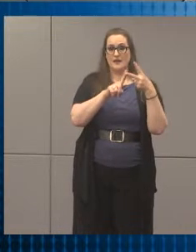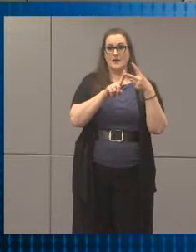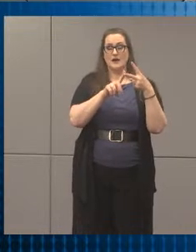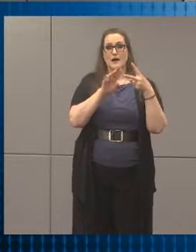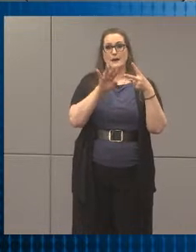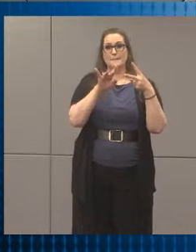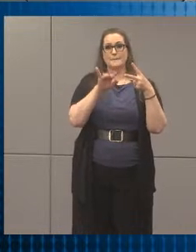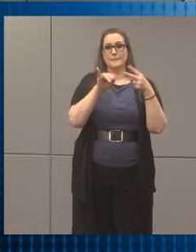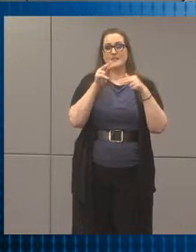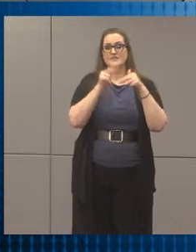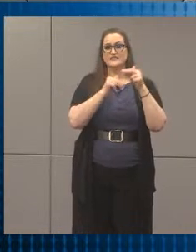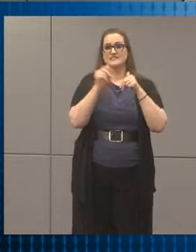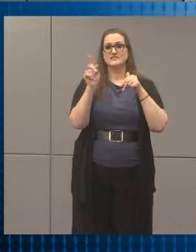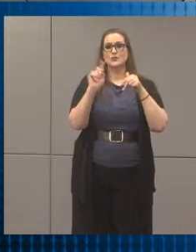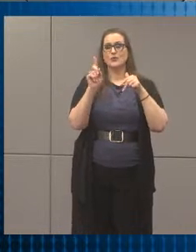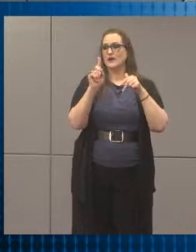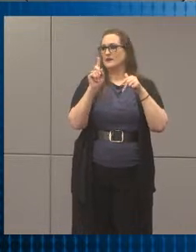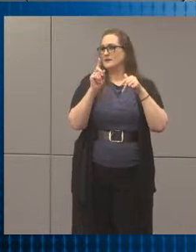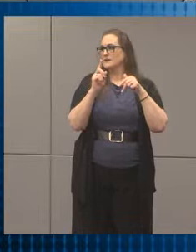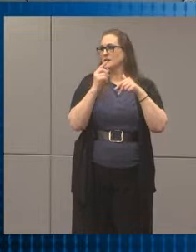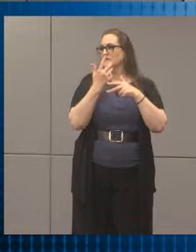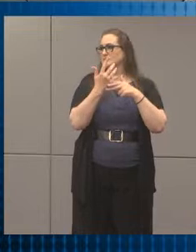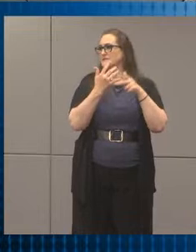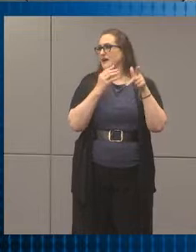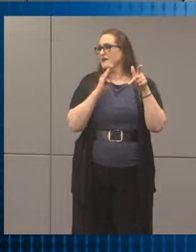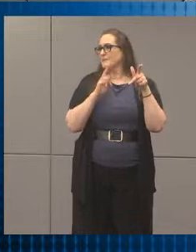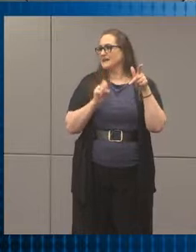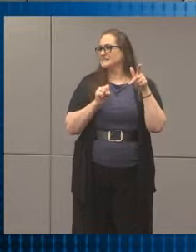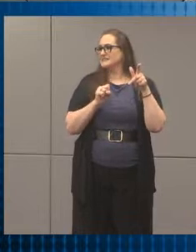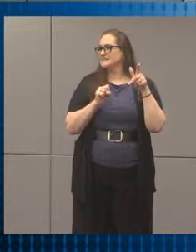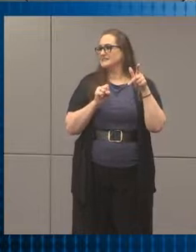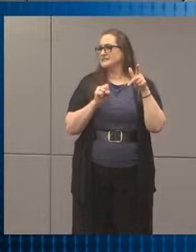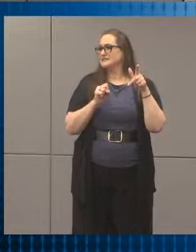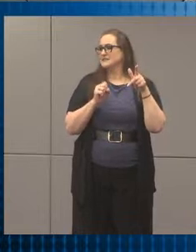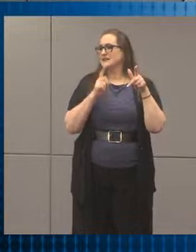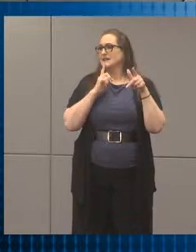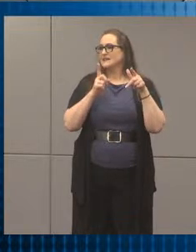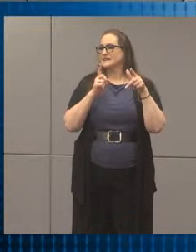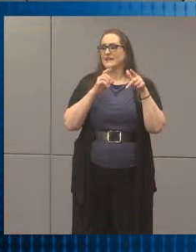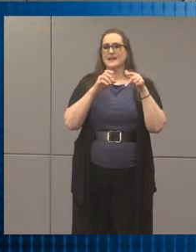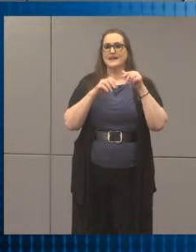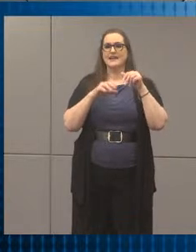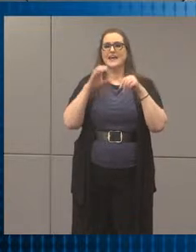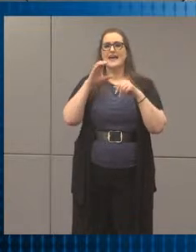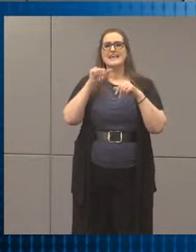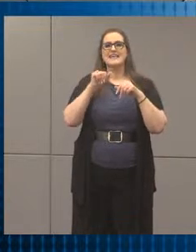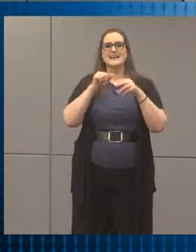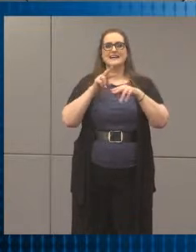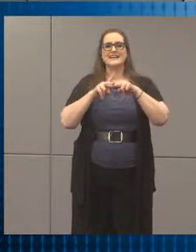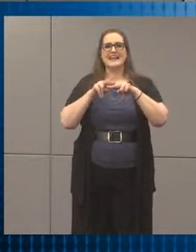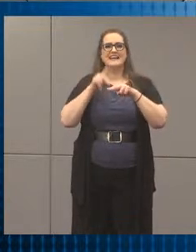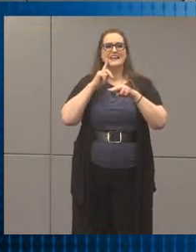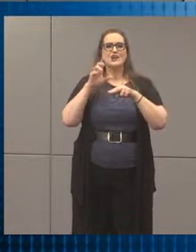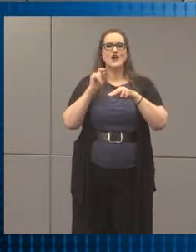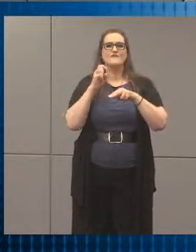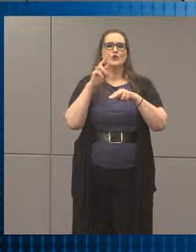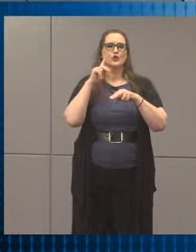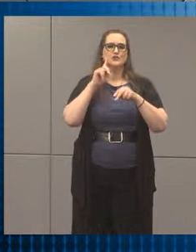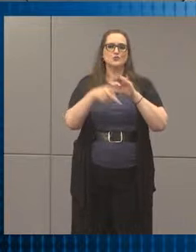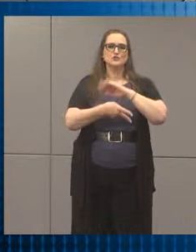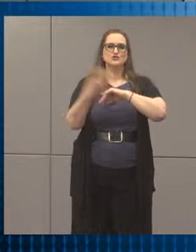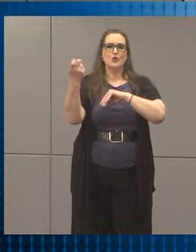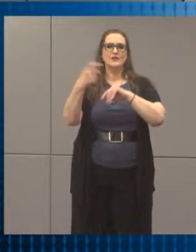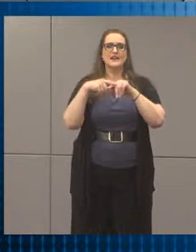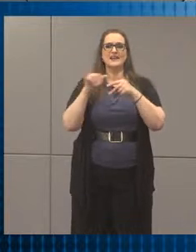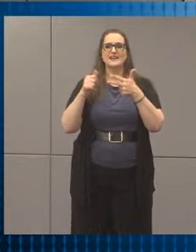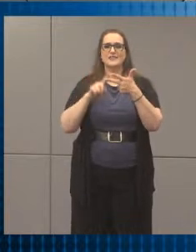the facilities where 5 bus catalytic converters were stolen, and another incident